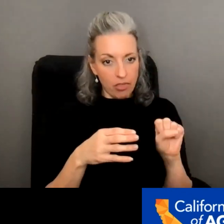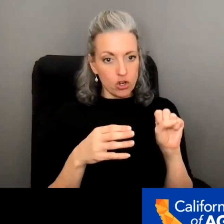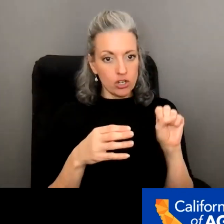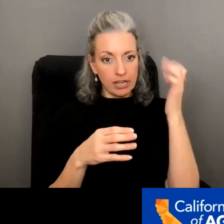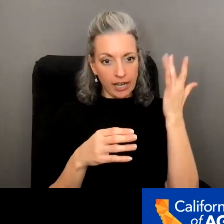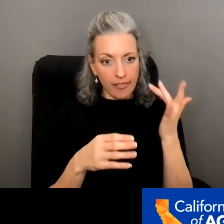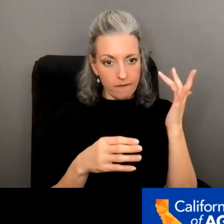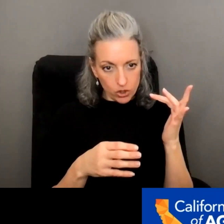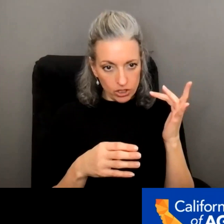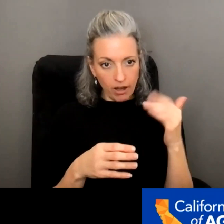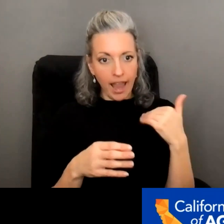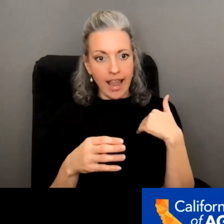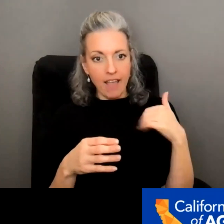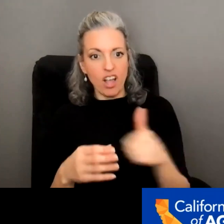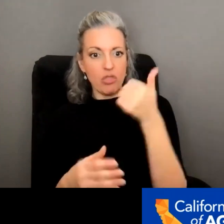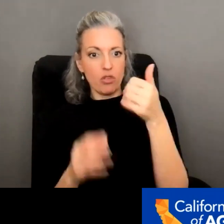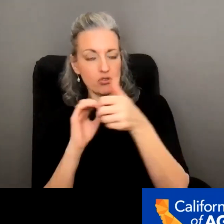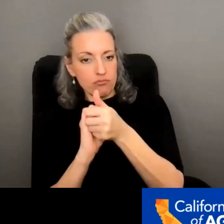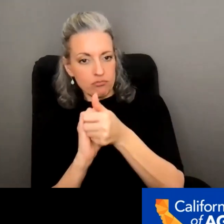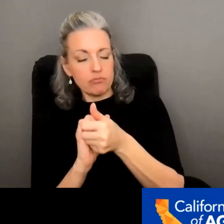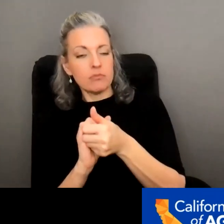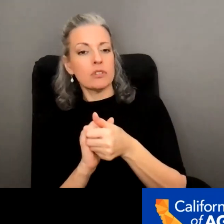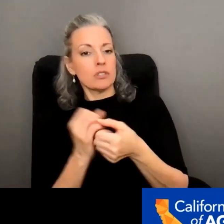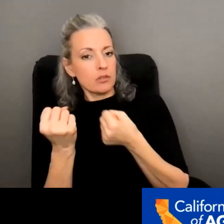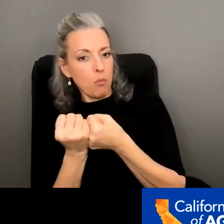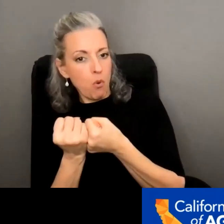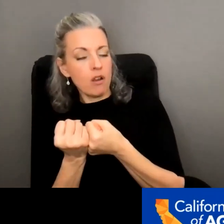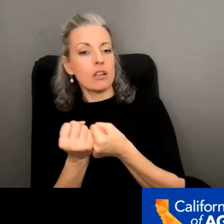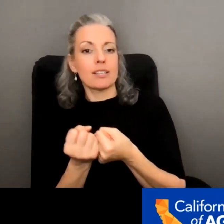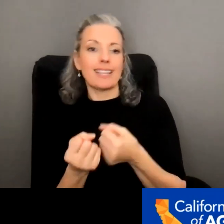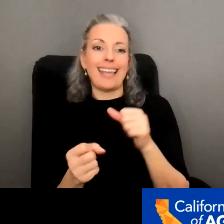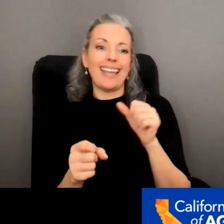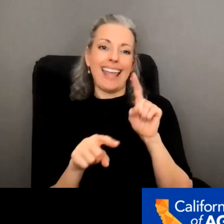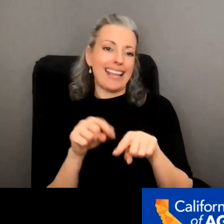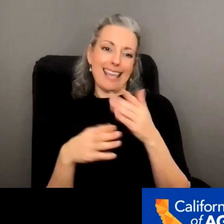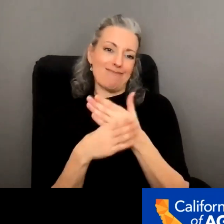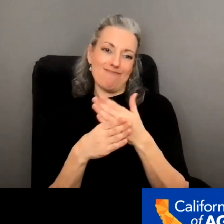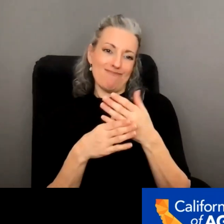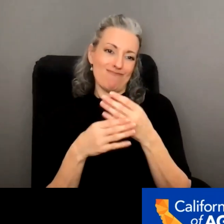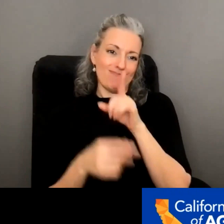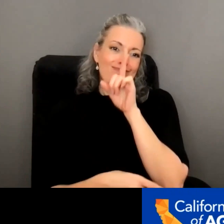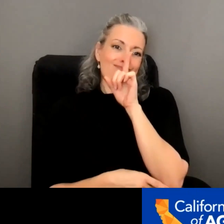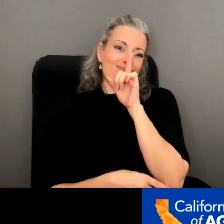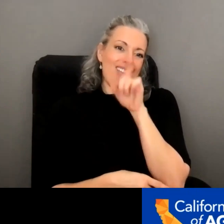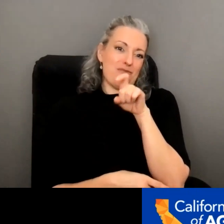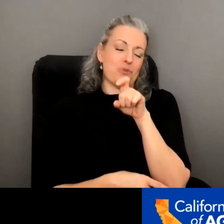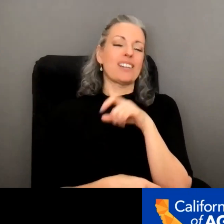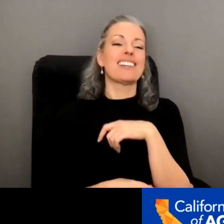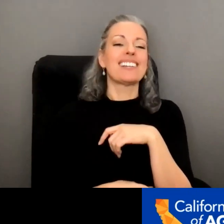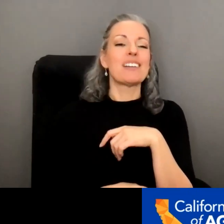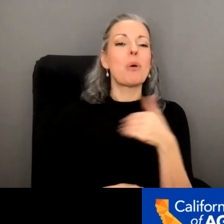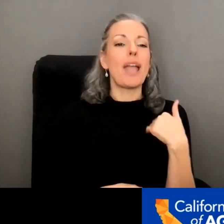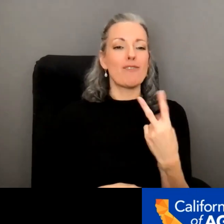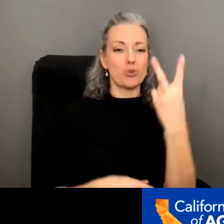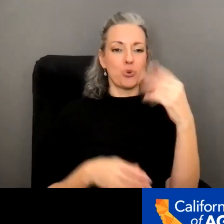community partners that we're going to be working with. They haven't been publicly identified, so I can't share those quite yet, but we have 2 community partners in Southern California we're